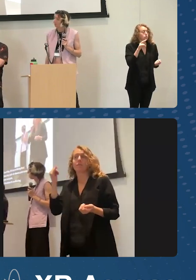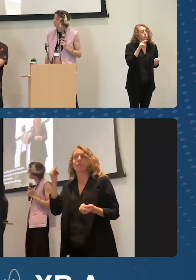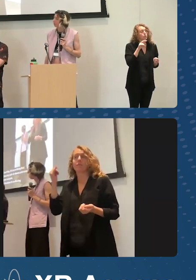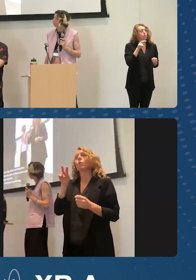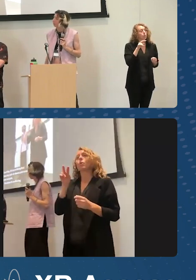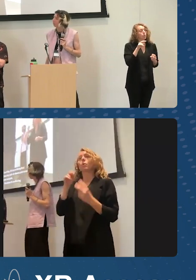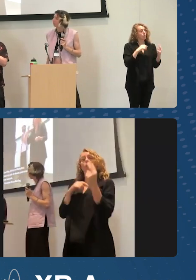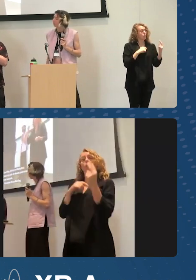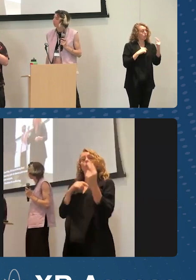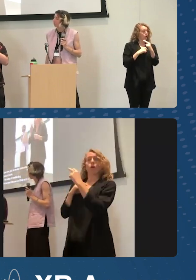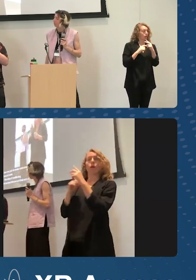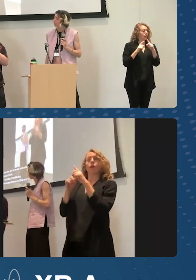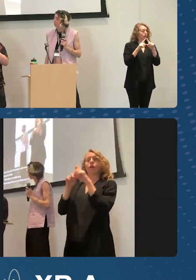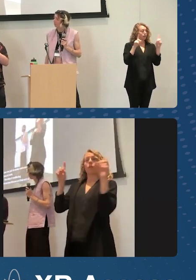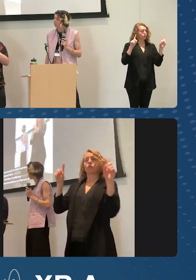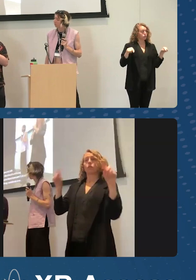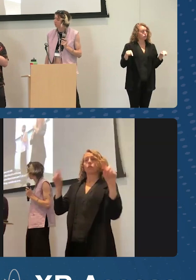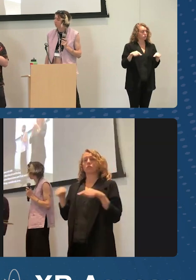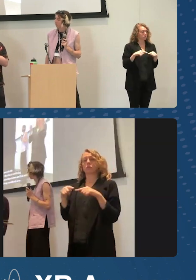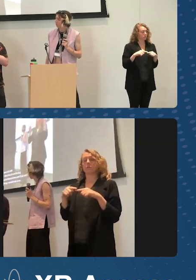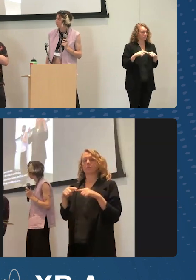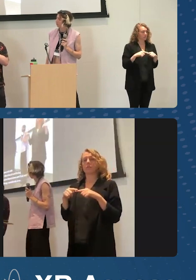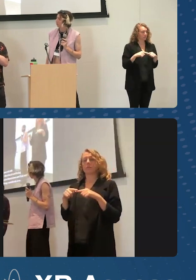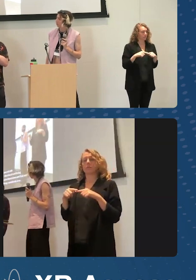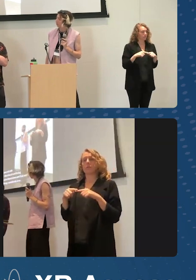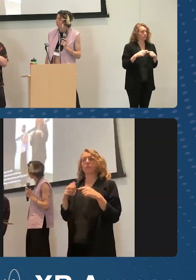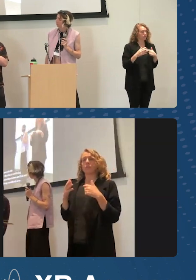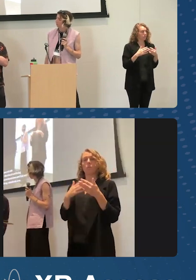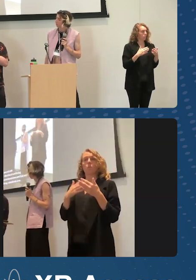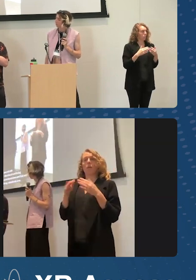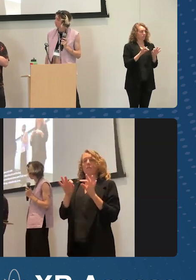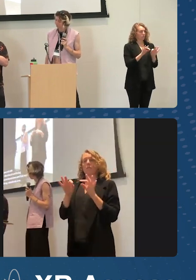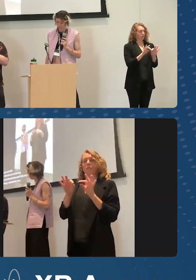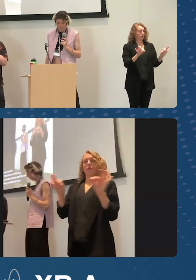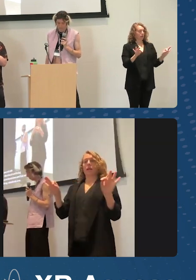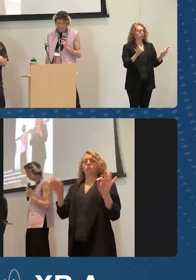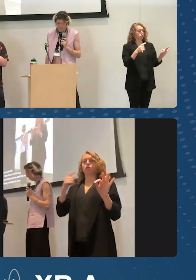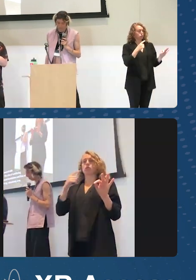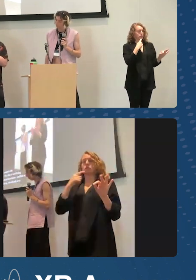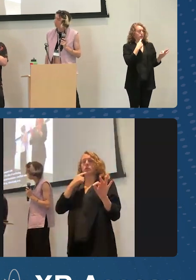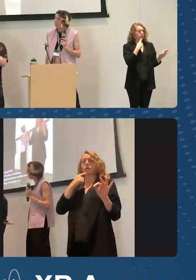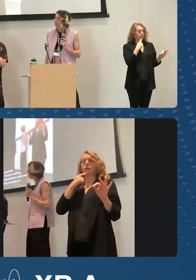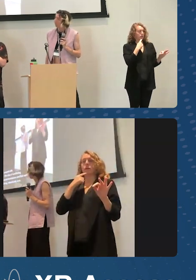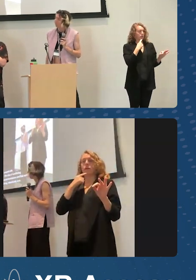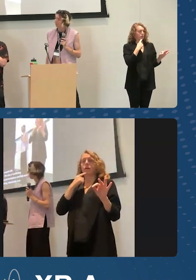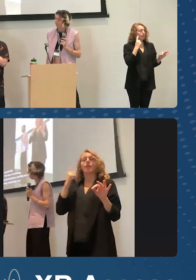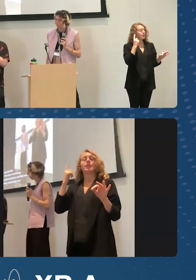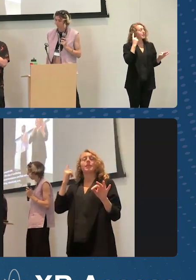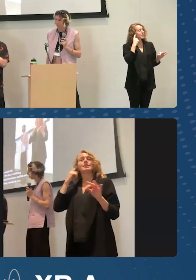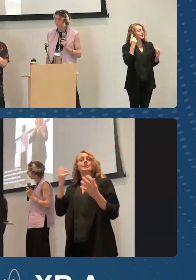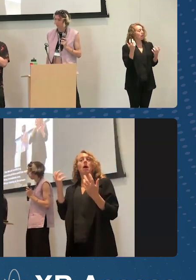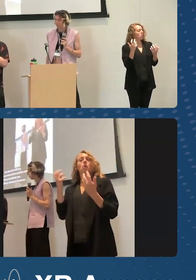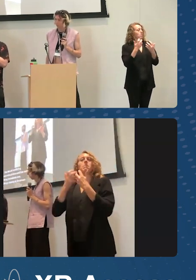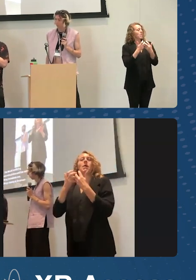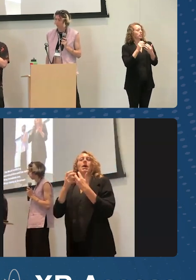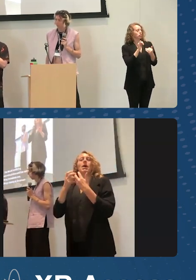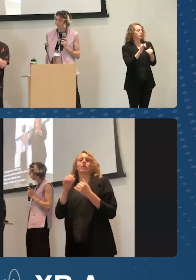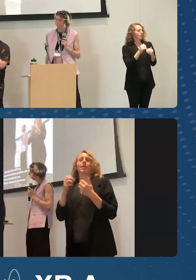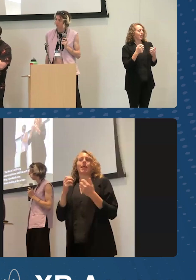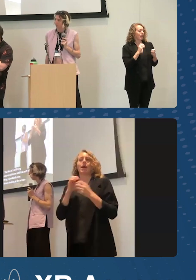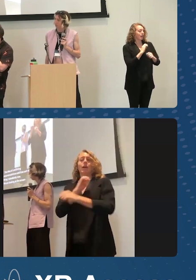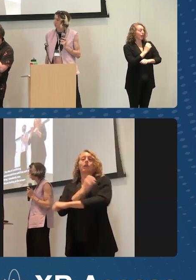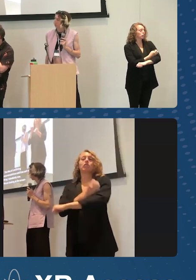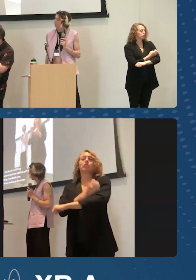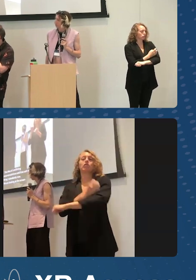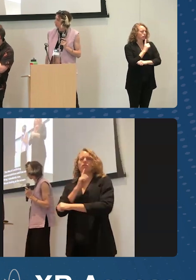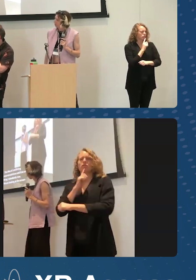and you know, whatever the captions say, it's the sound matches that energy, right? It's really